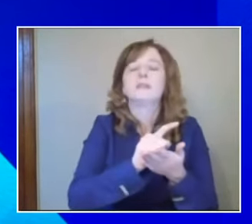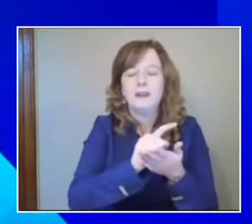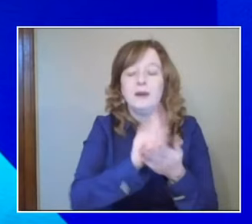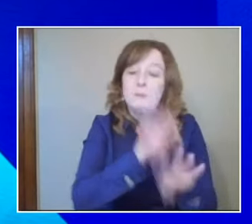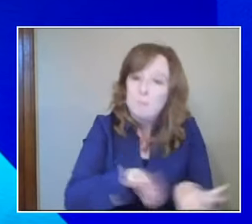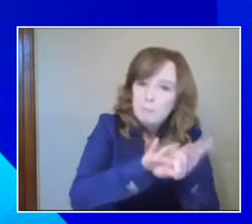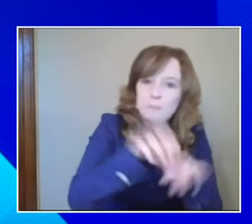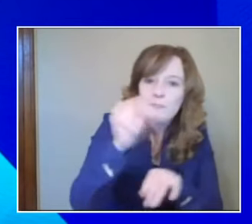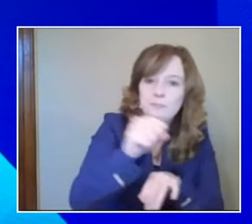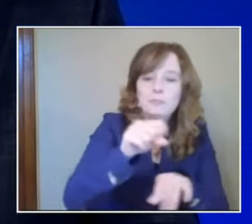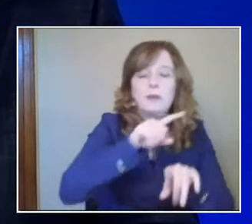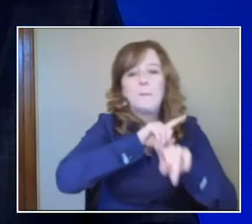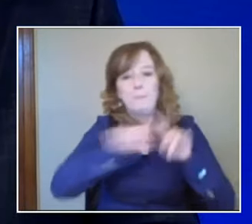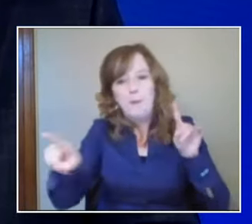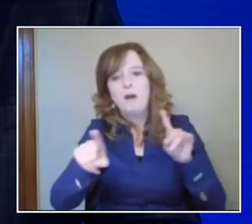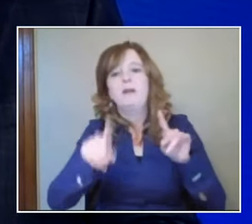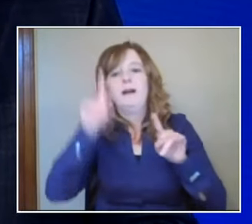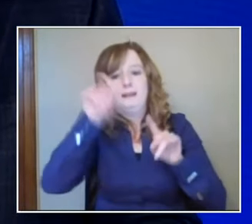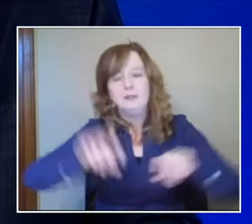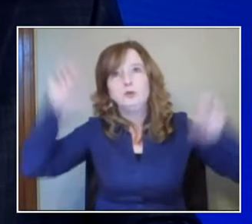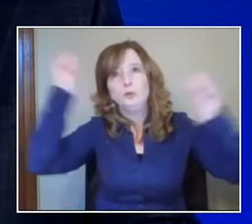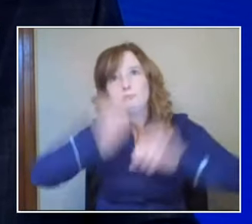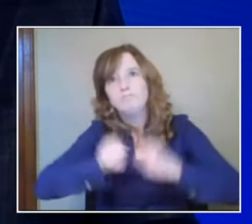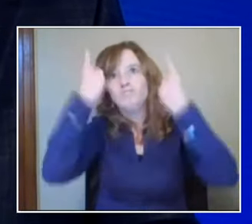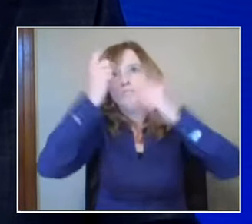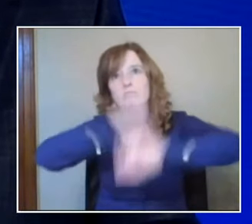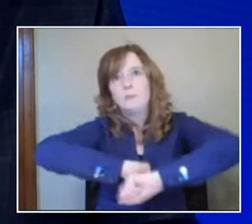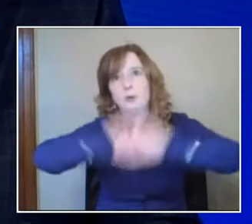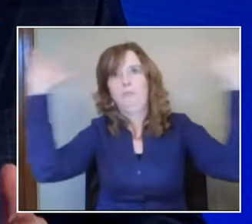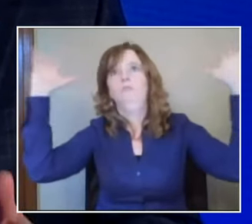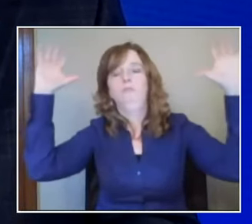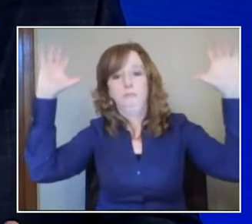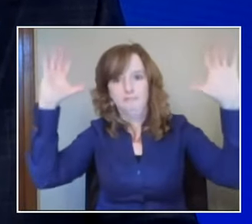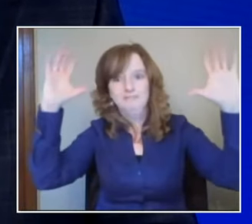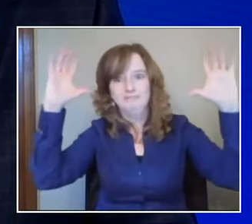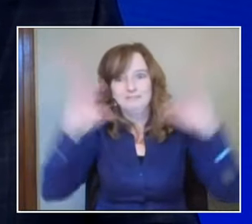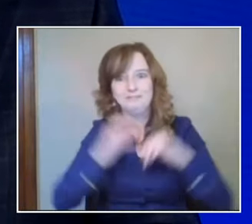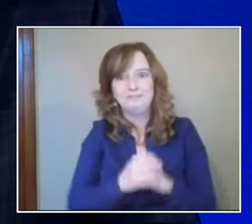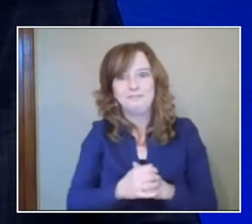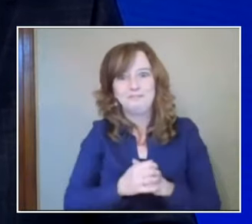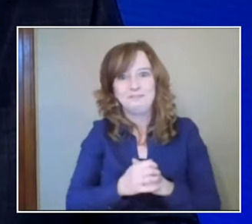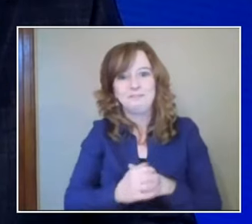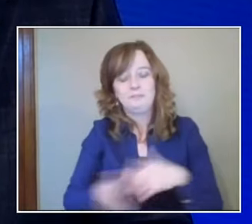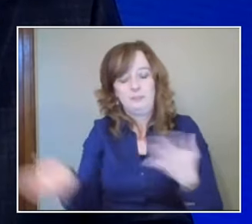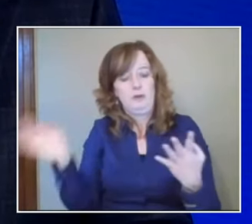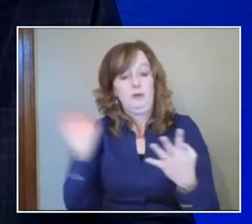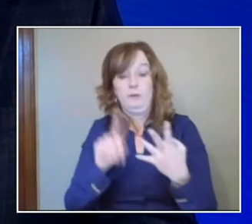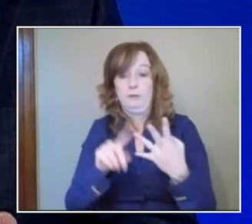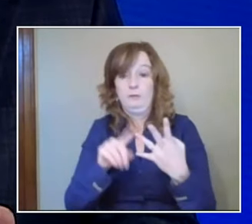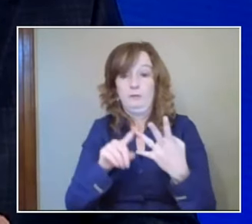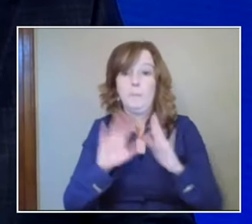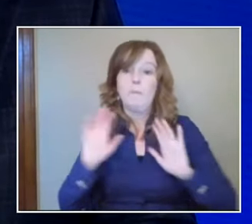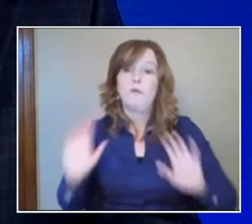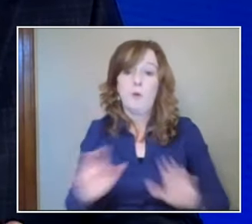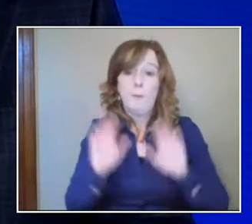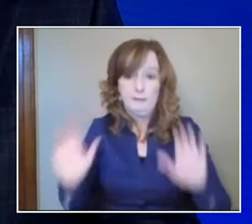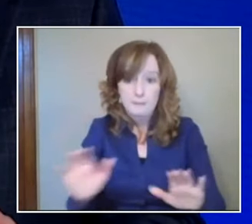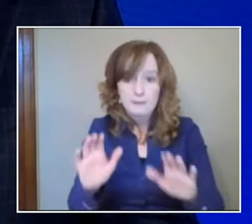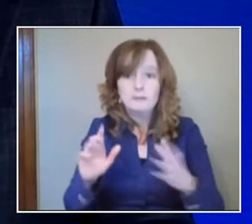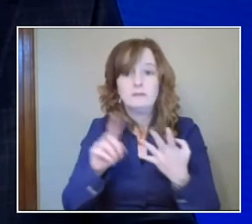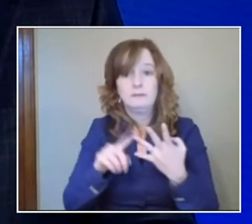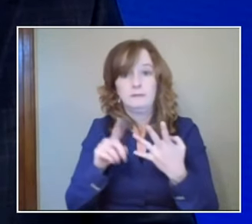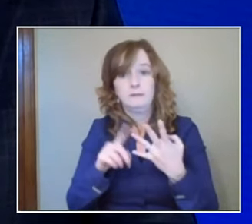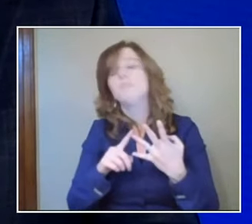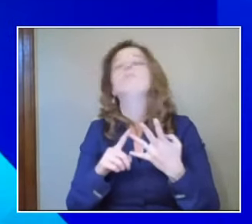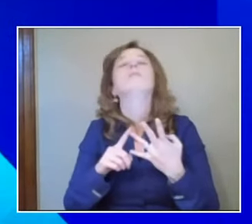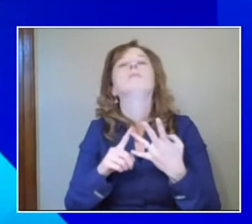helped guide my career. Next comes performance, the third P. Performance is about putting your plan